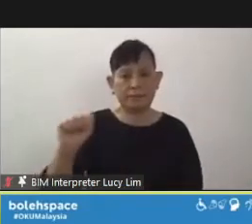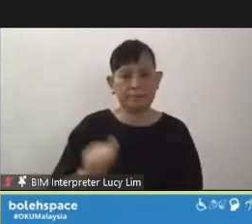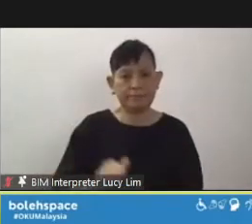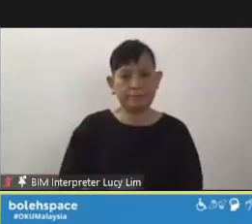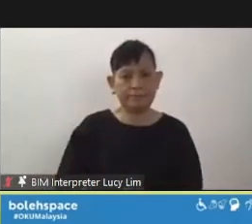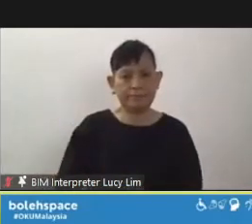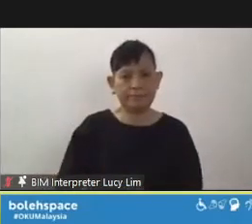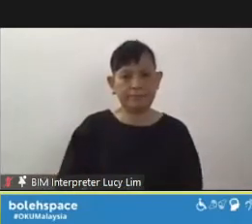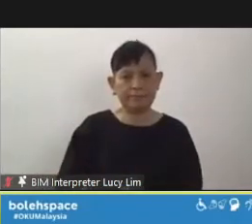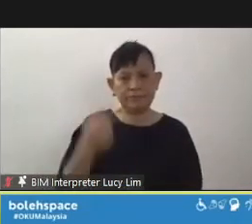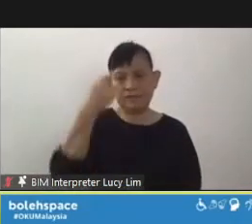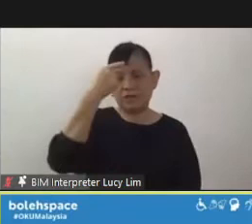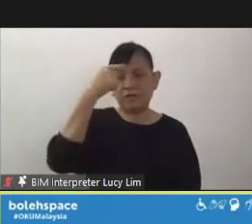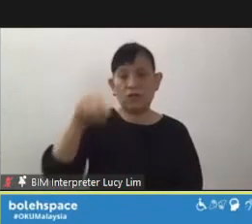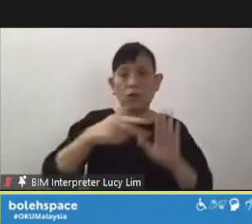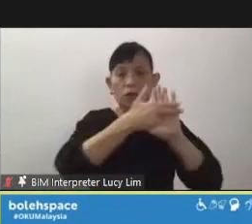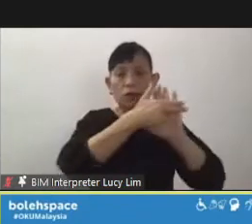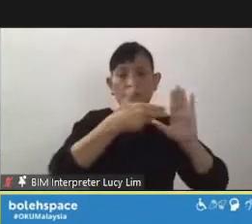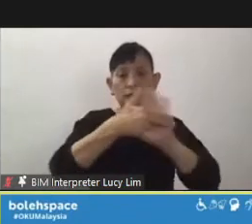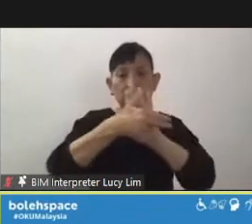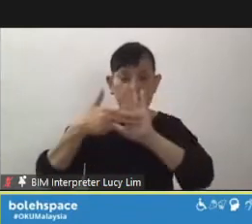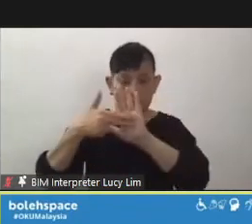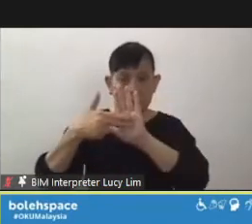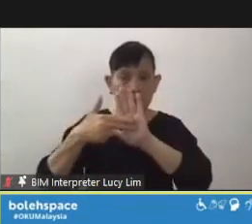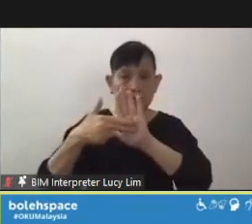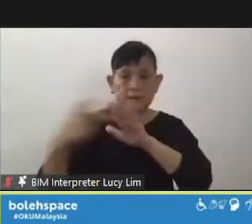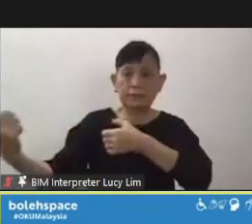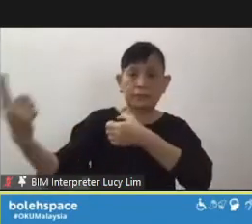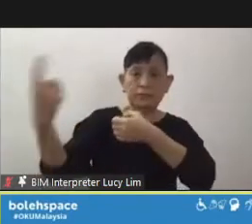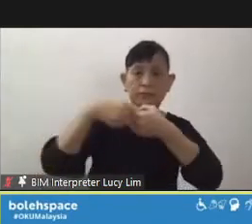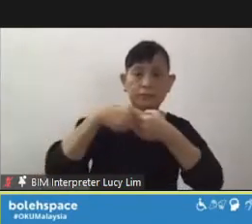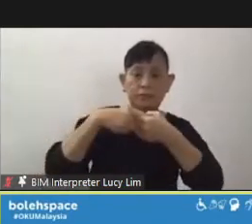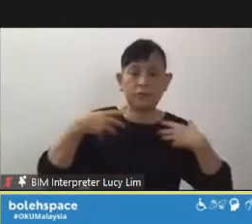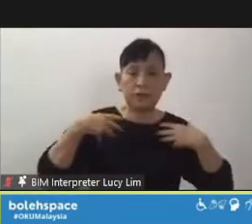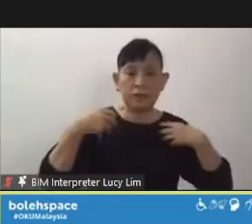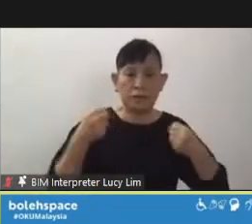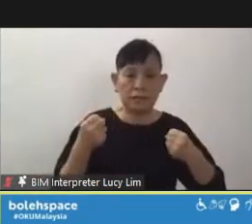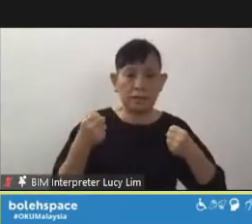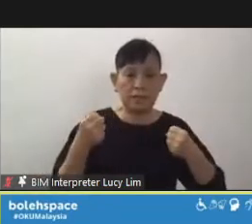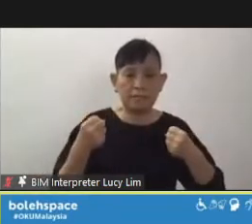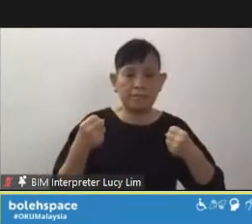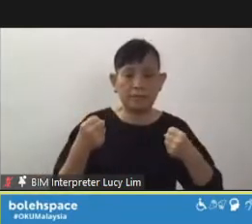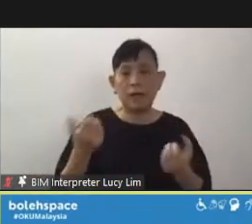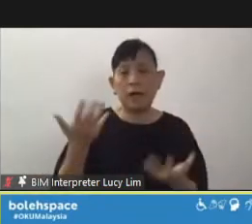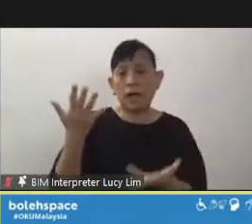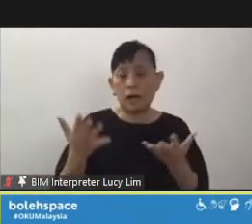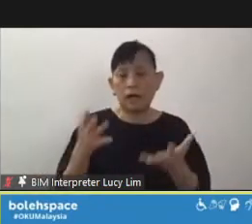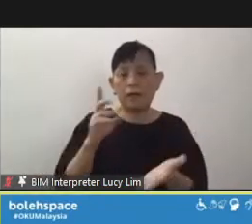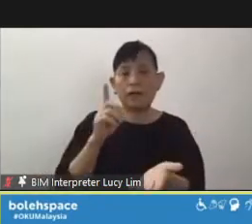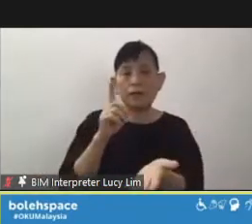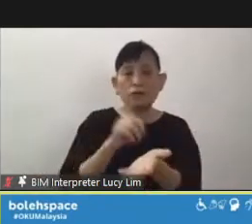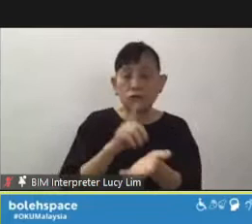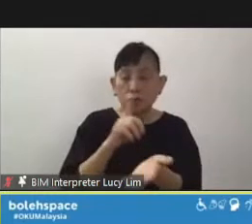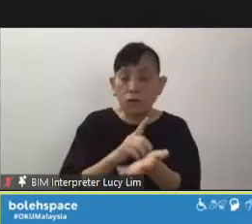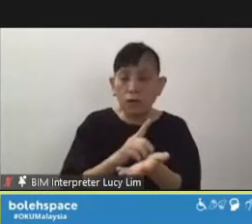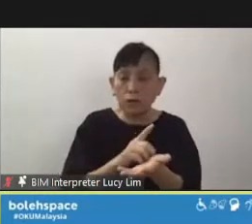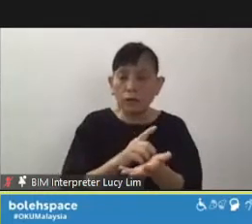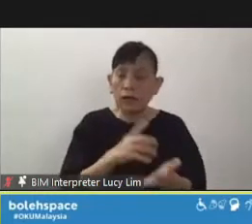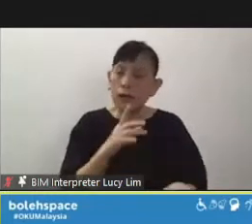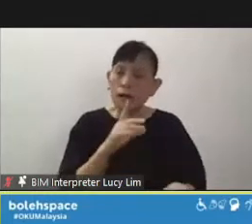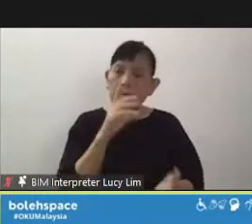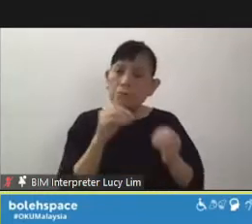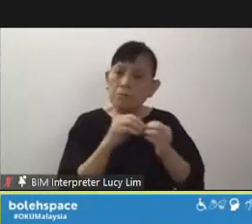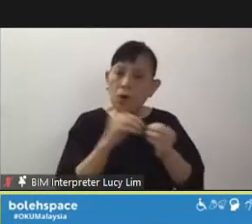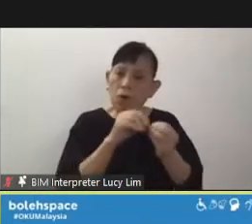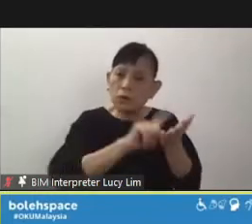in terms of the stigma of the related to healthcare, doctor tends to correct physical imperfections